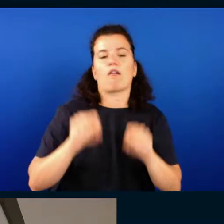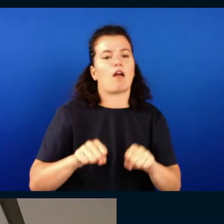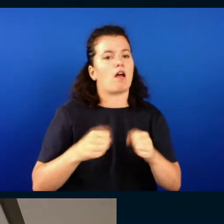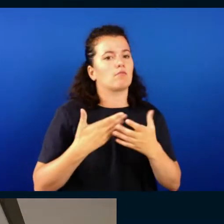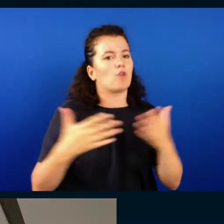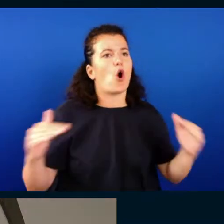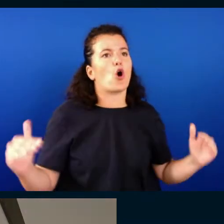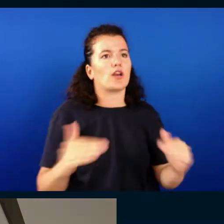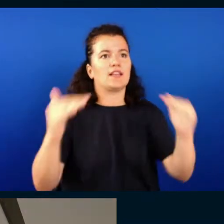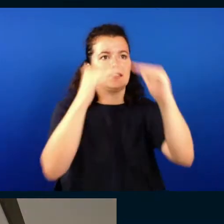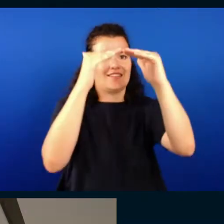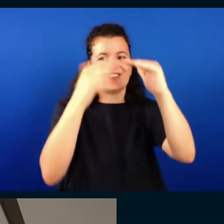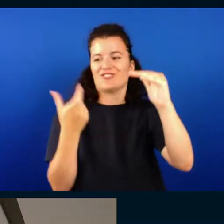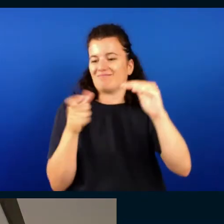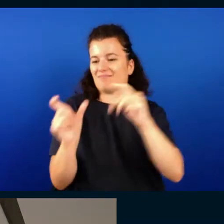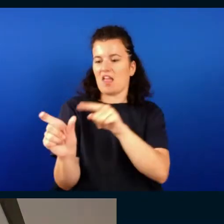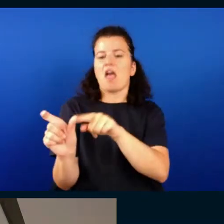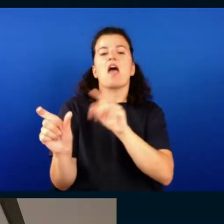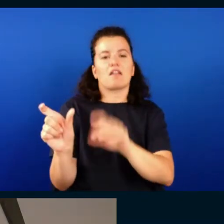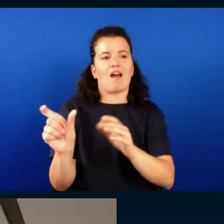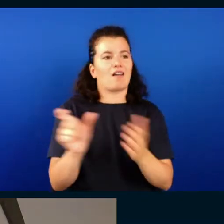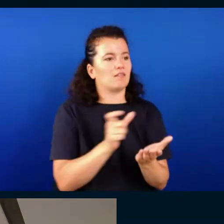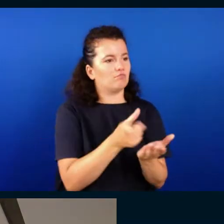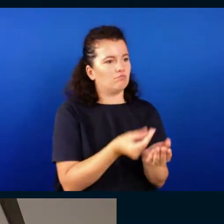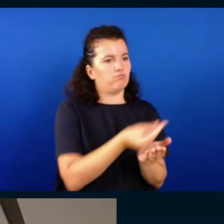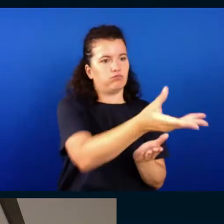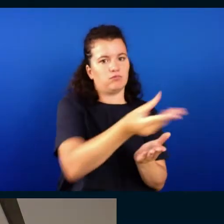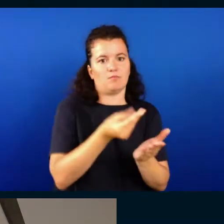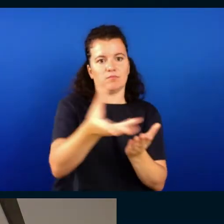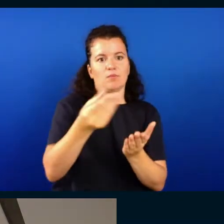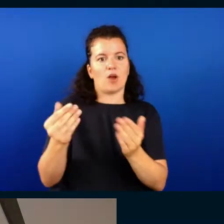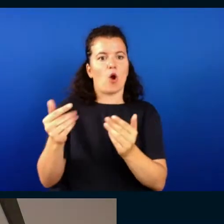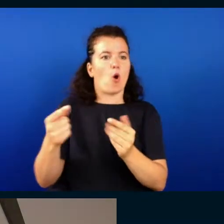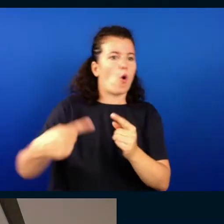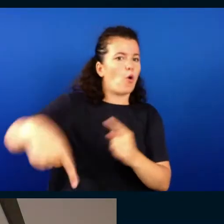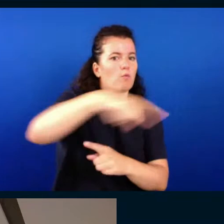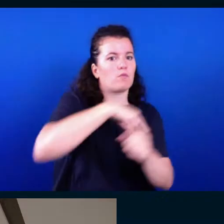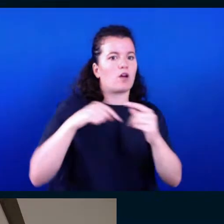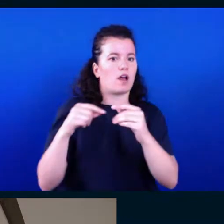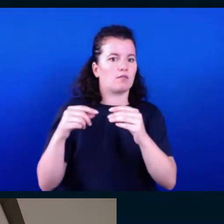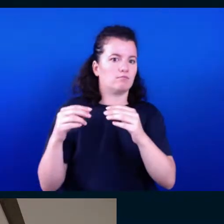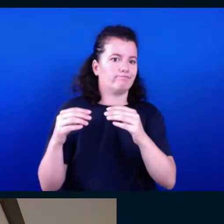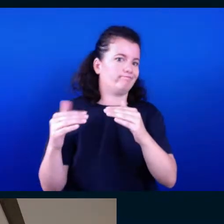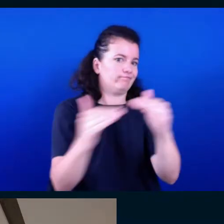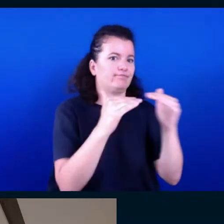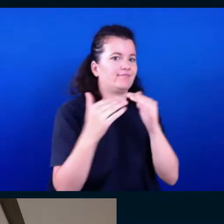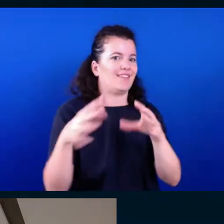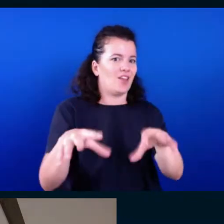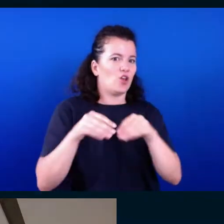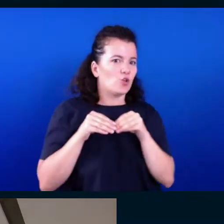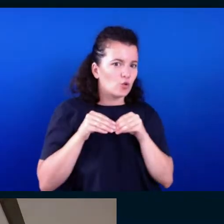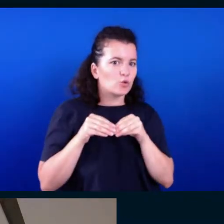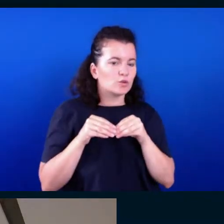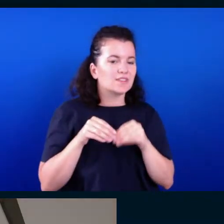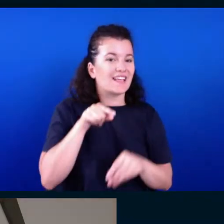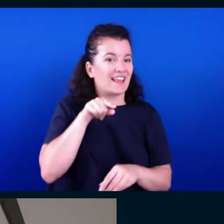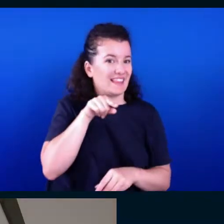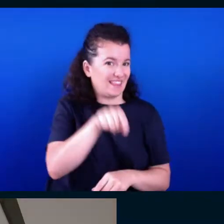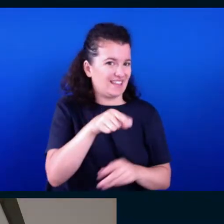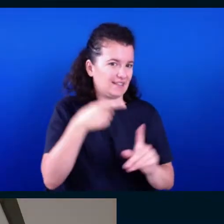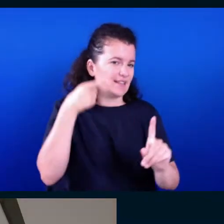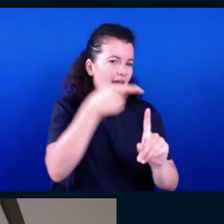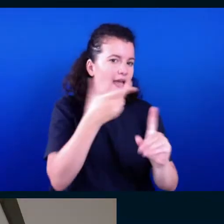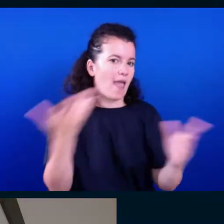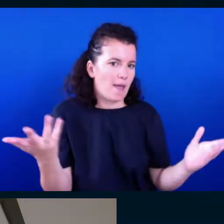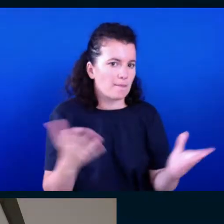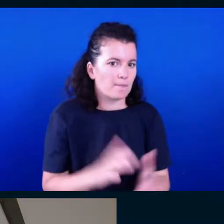organization. That's the main idea of it. So if a DevOps team A has a Kubernetes cluster which